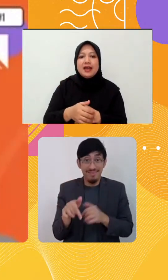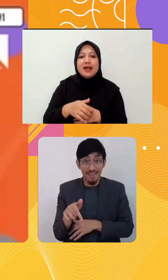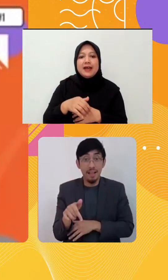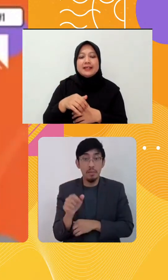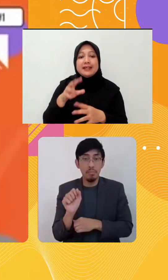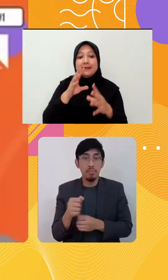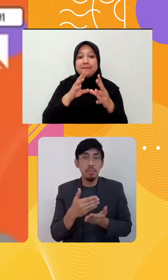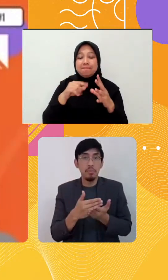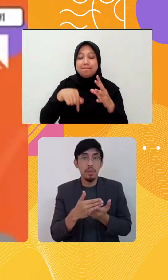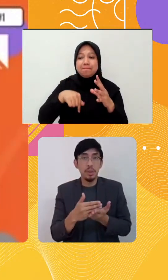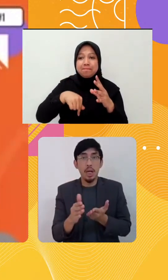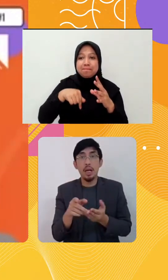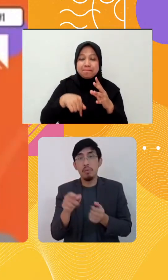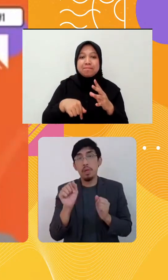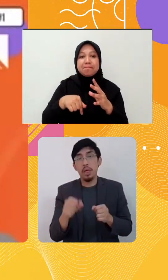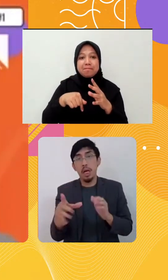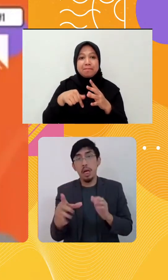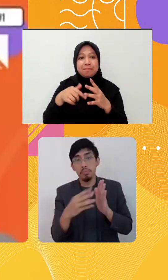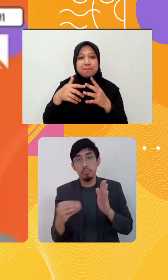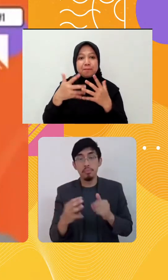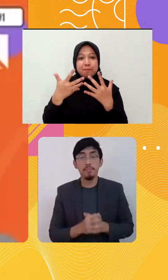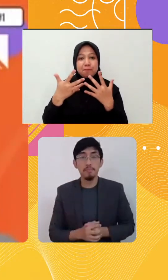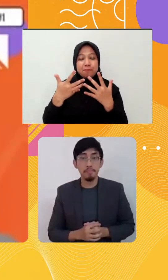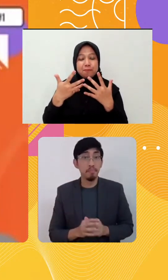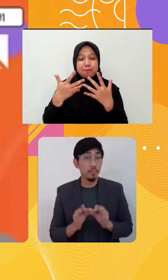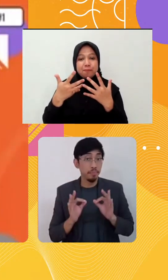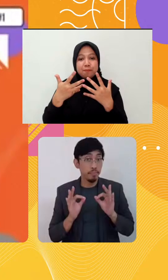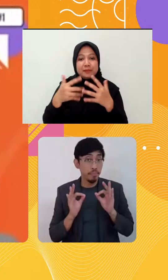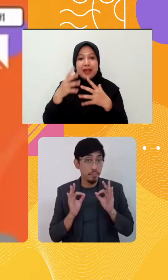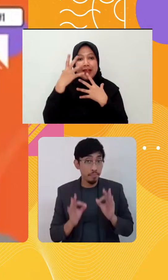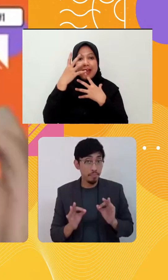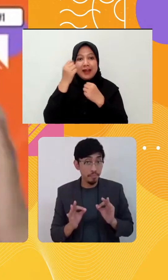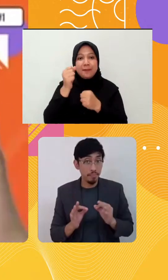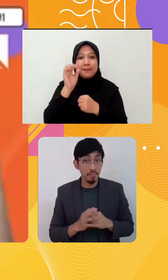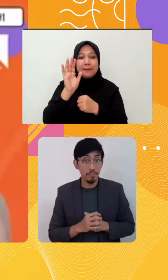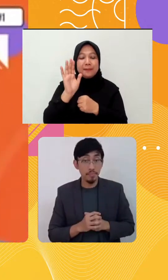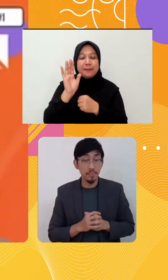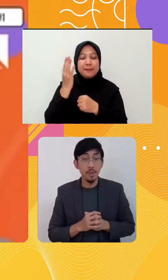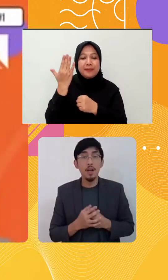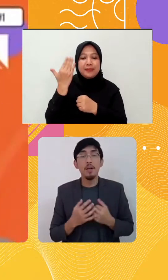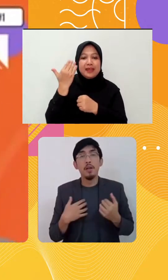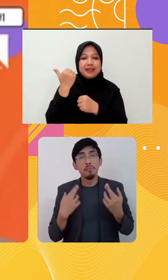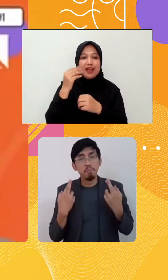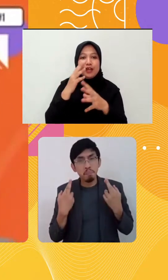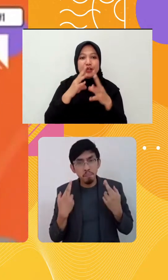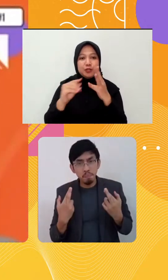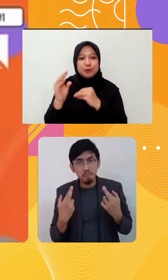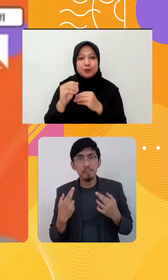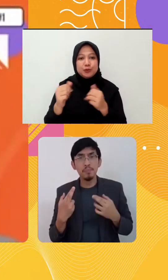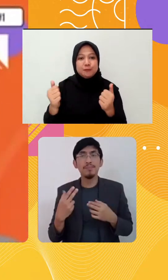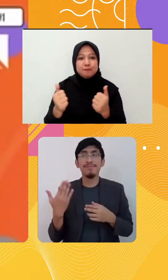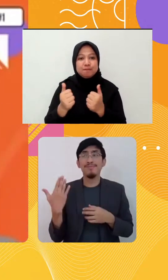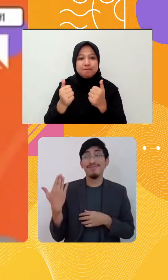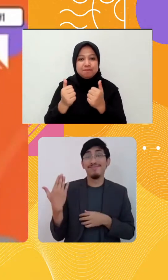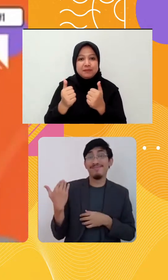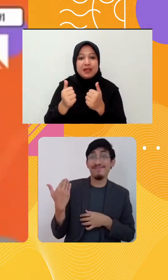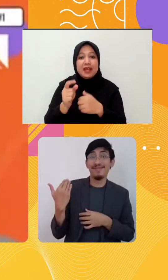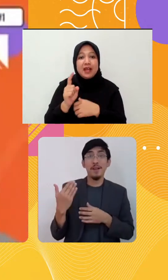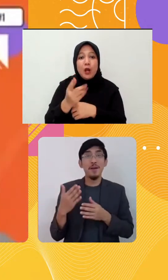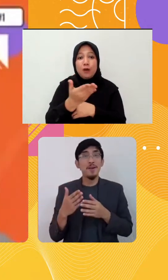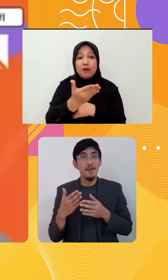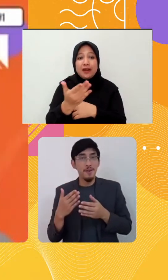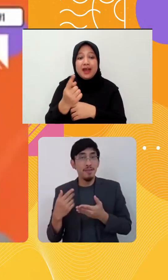wonderful session. And if I have any, if you have any input